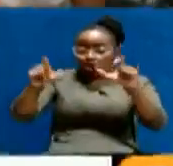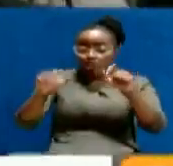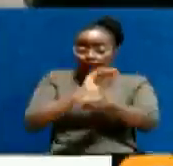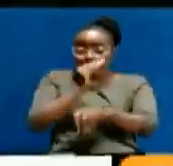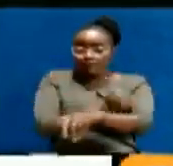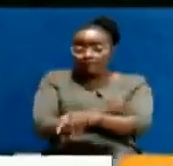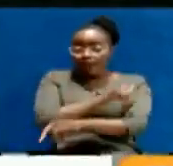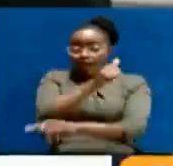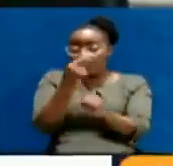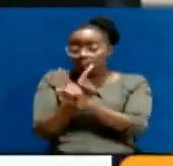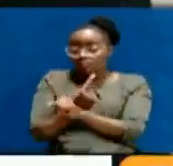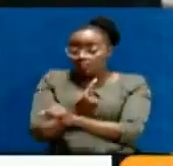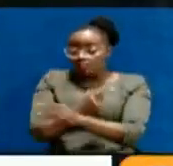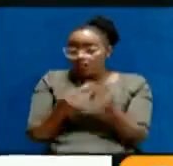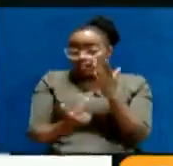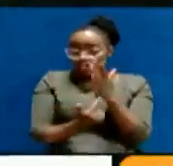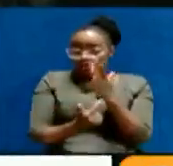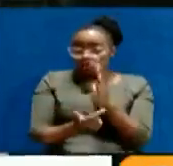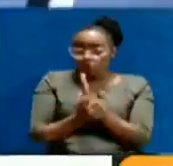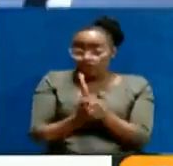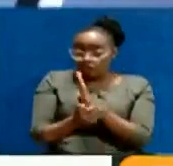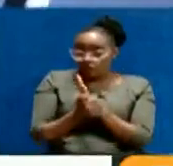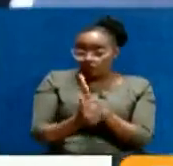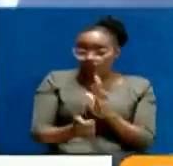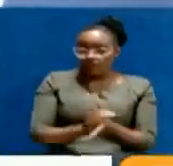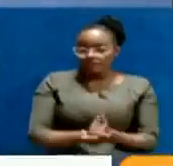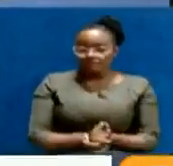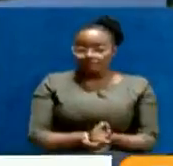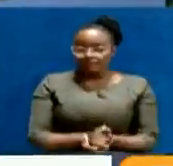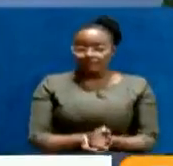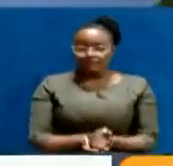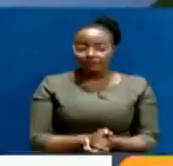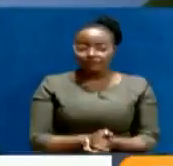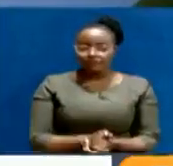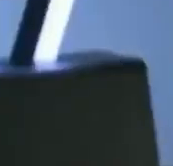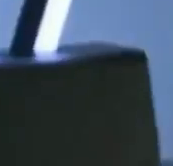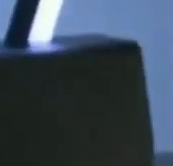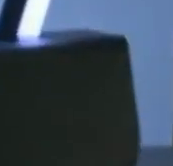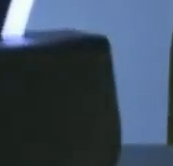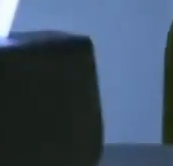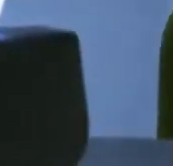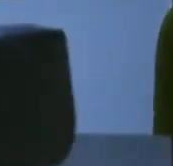among other artificial intelligence usages. Dennis Otieno, Citizen TV.